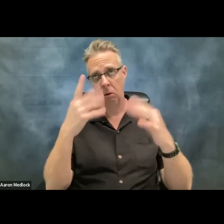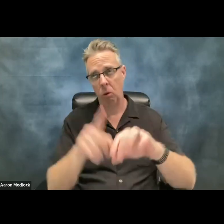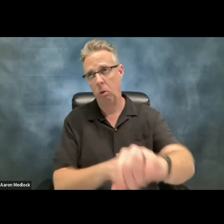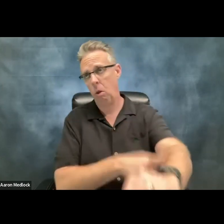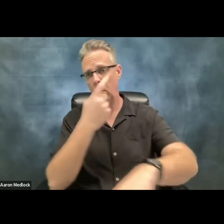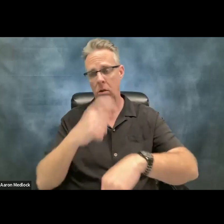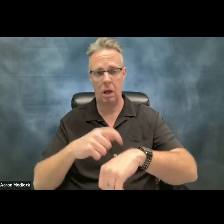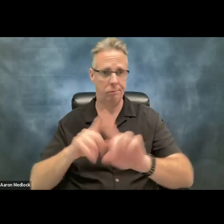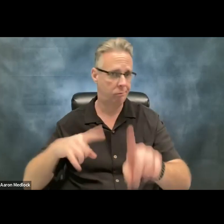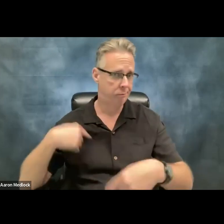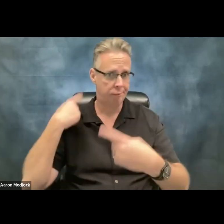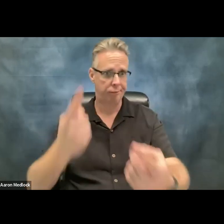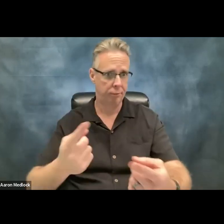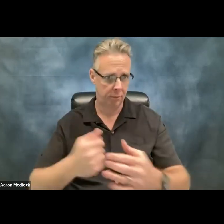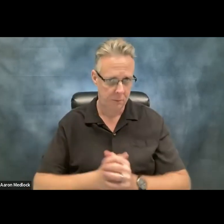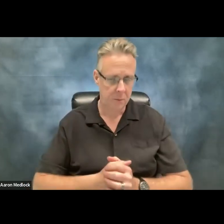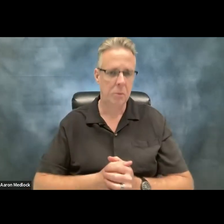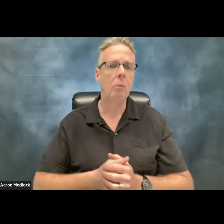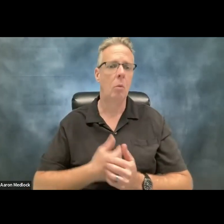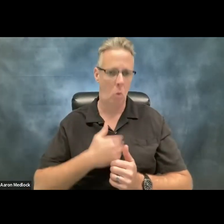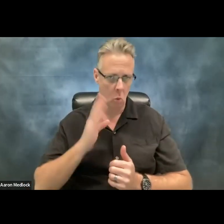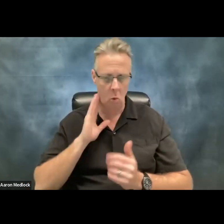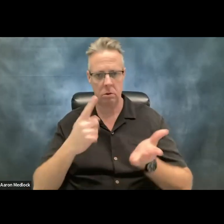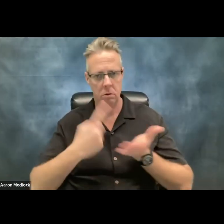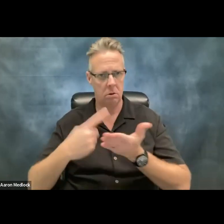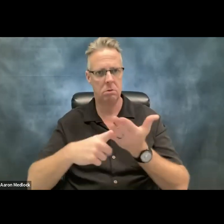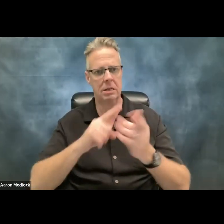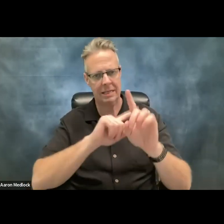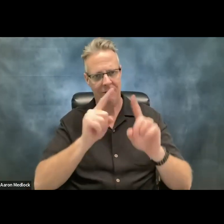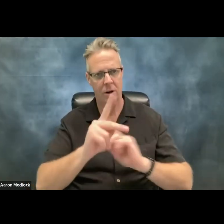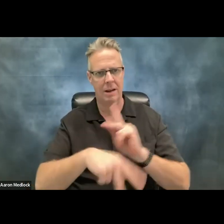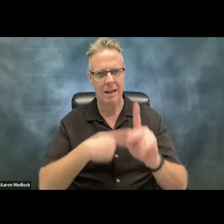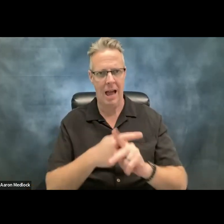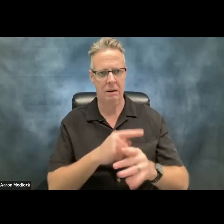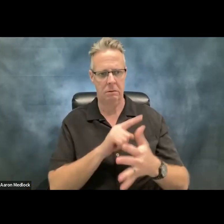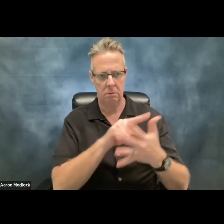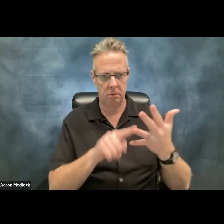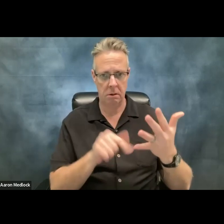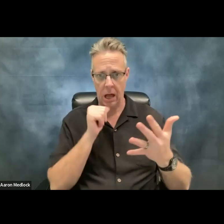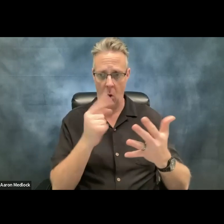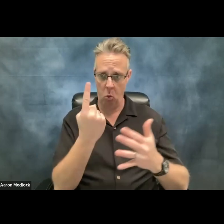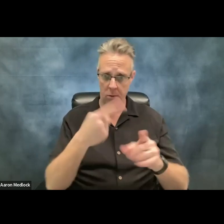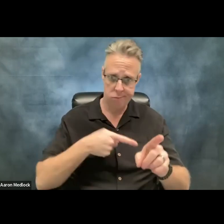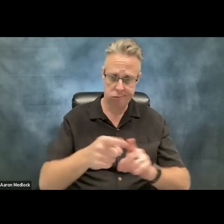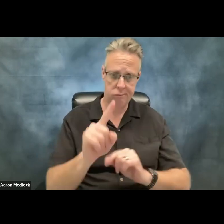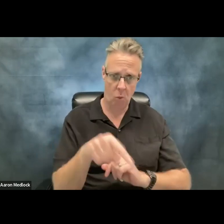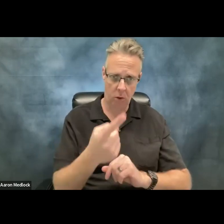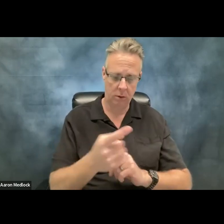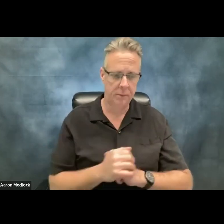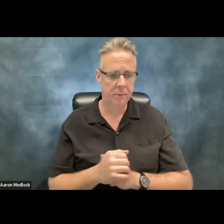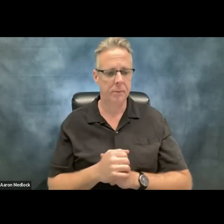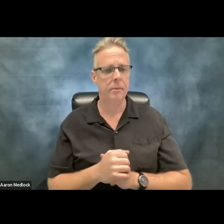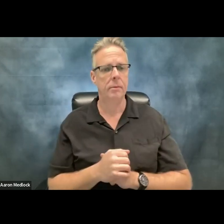And so we're going to be discussing all of these models, not any one particular model. I also want